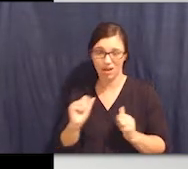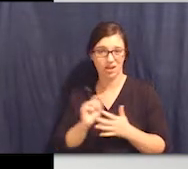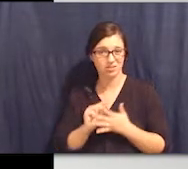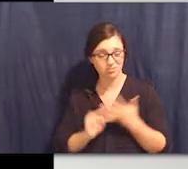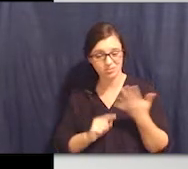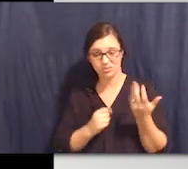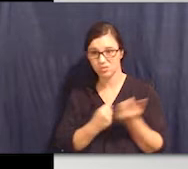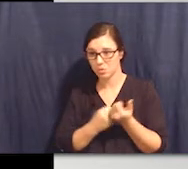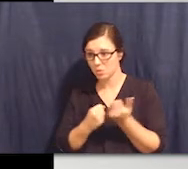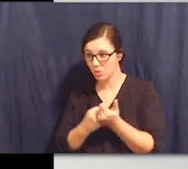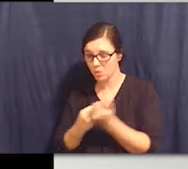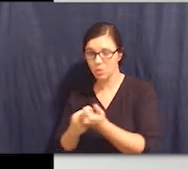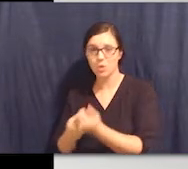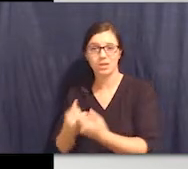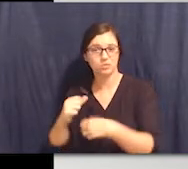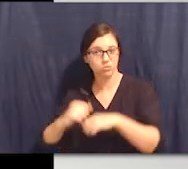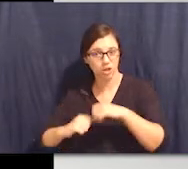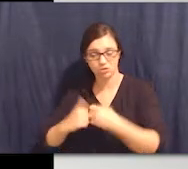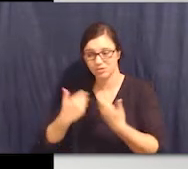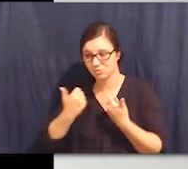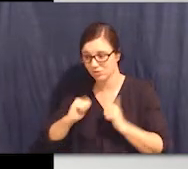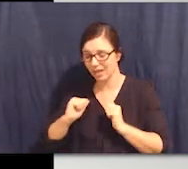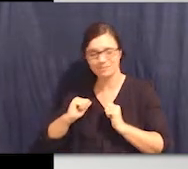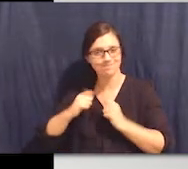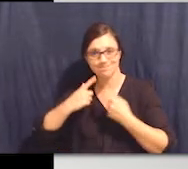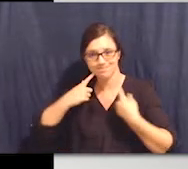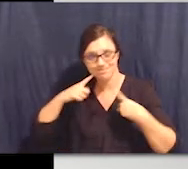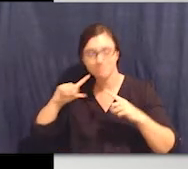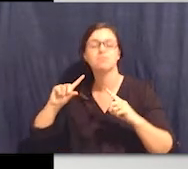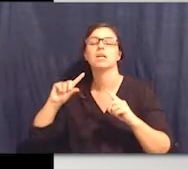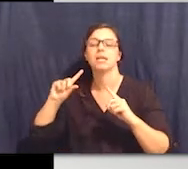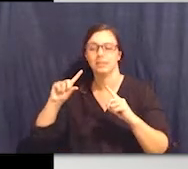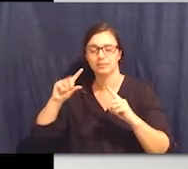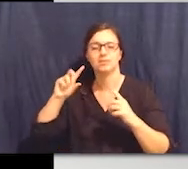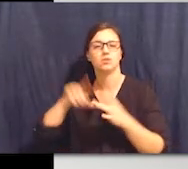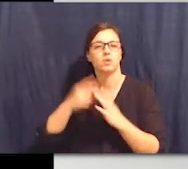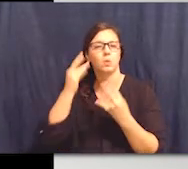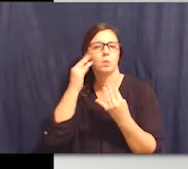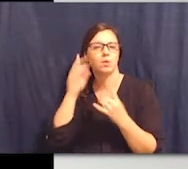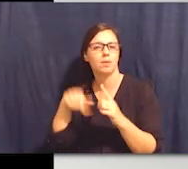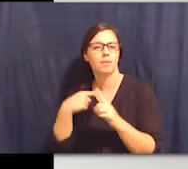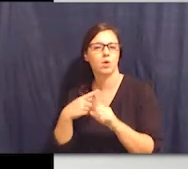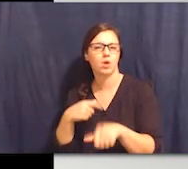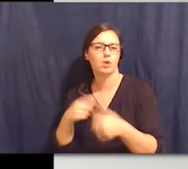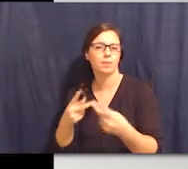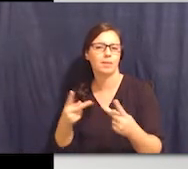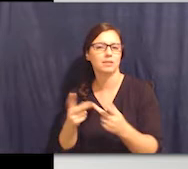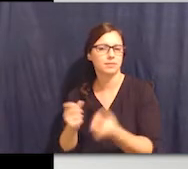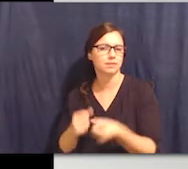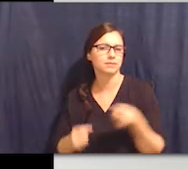these supports and structures, that's when we start thinking about other placements.